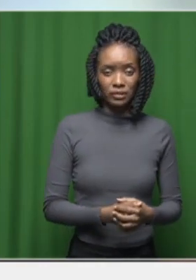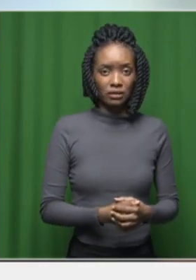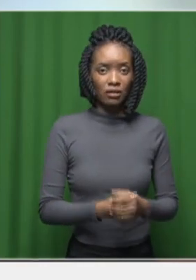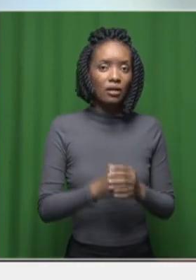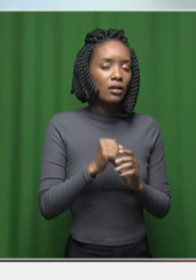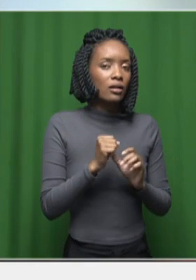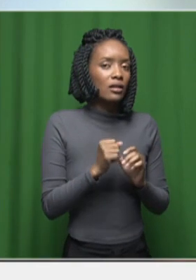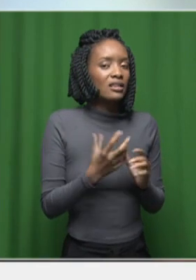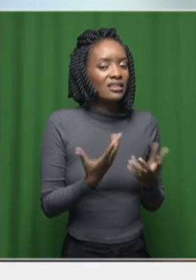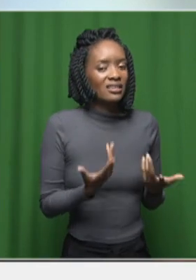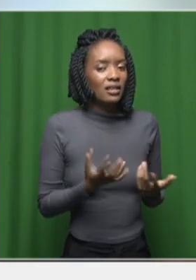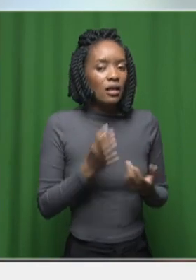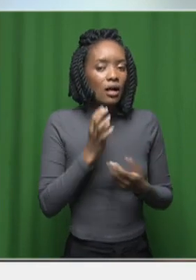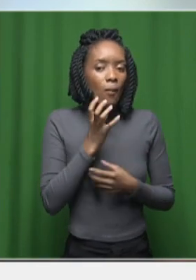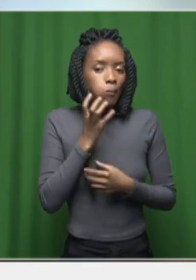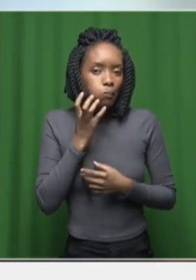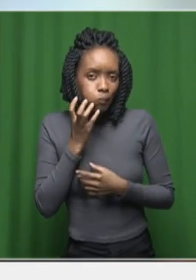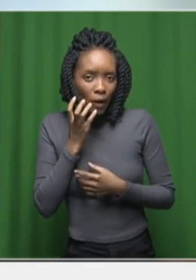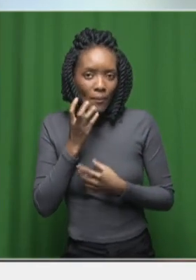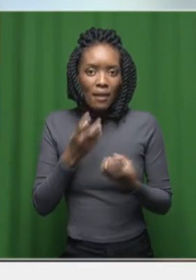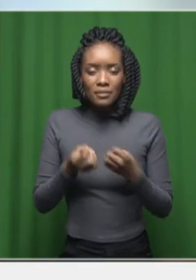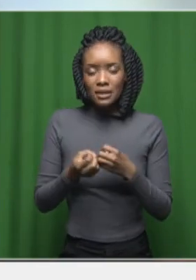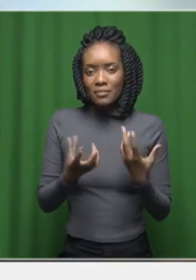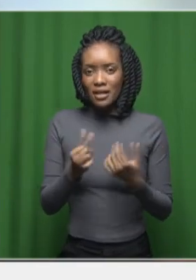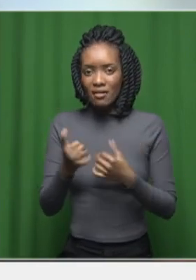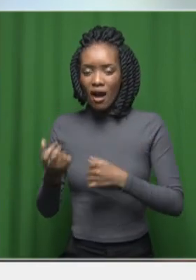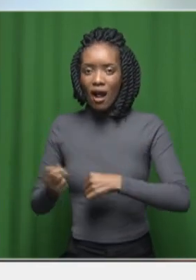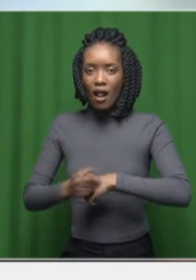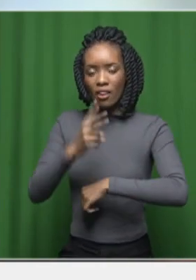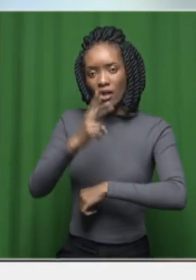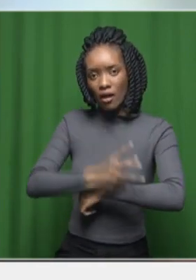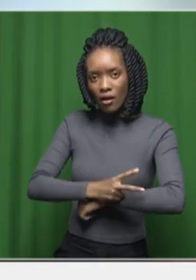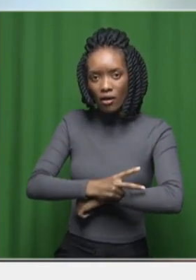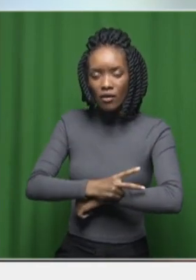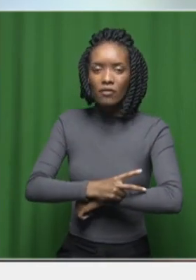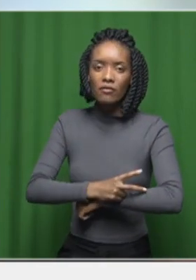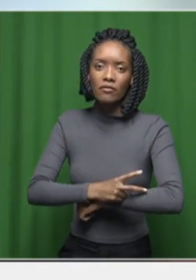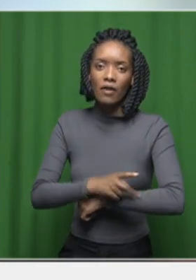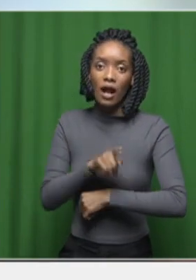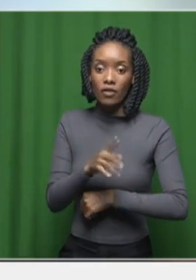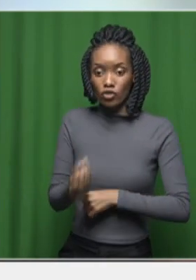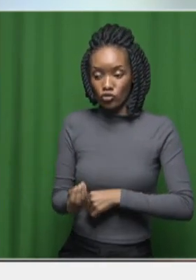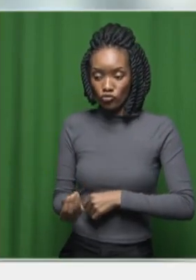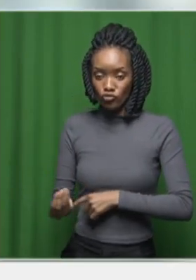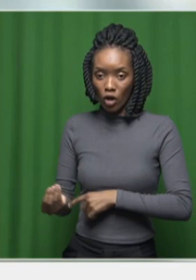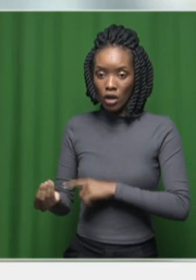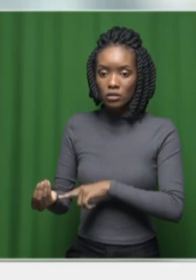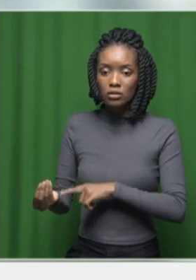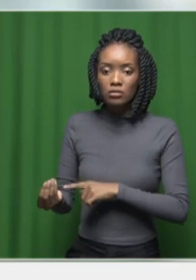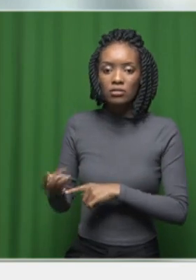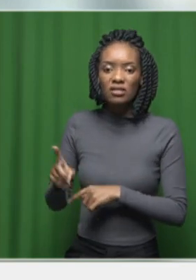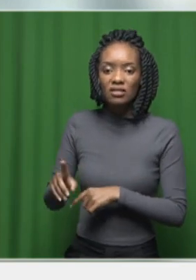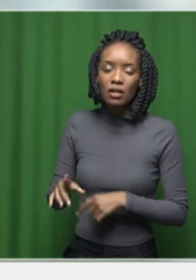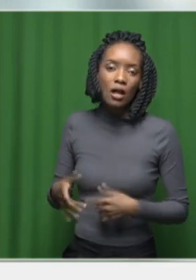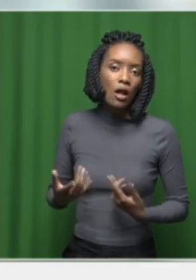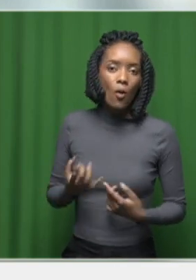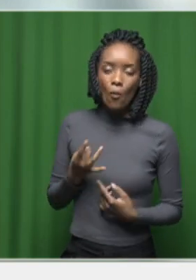quite, mumps and many of the viral infections do provide, of the childhood viral infections do provide long